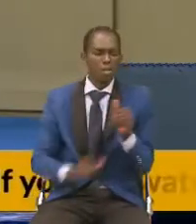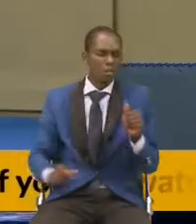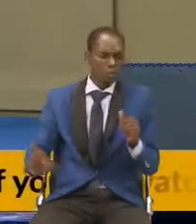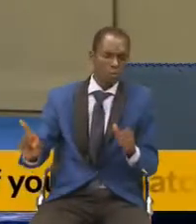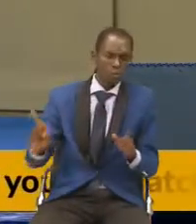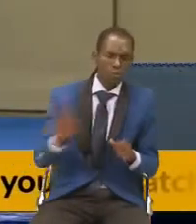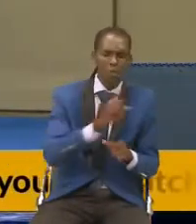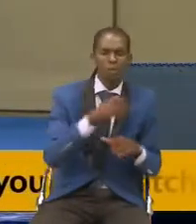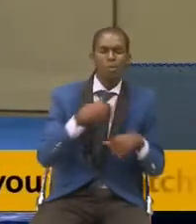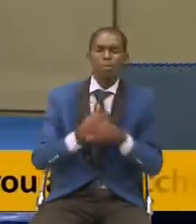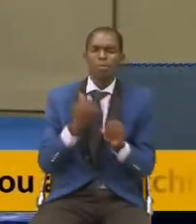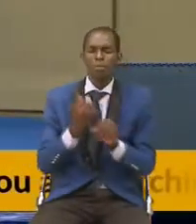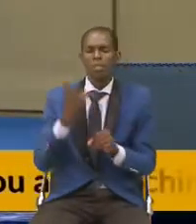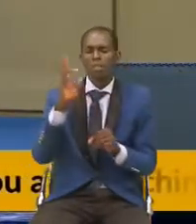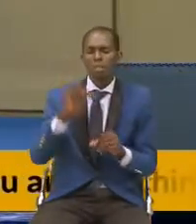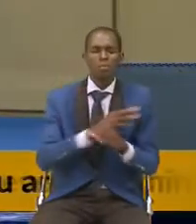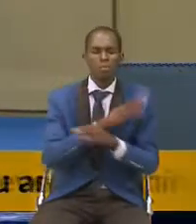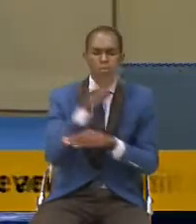whole.